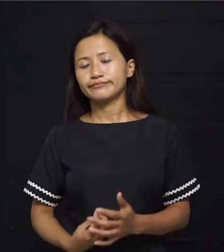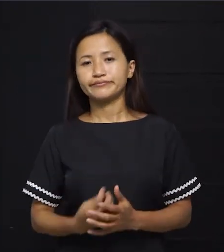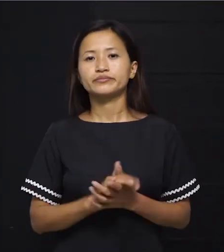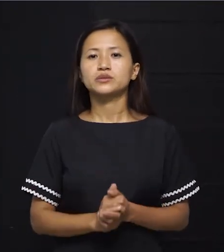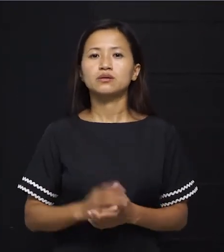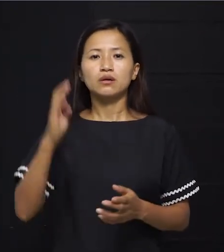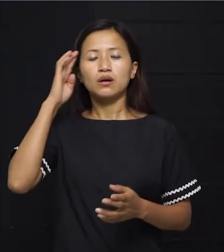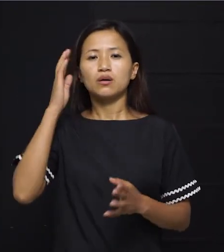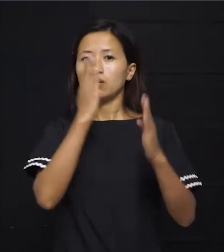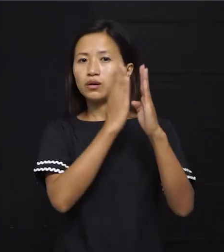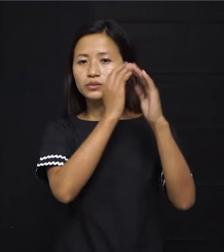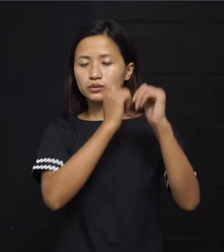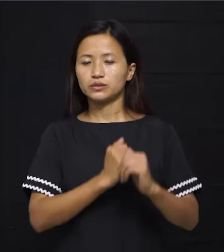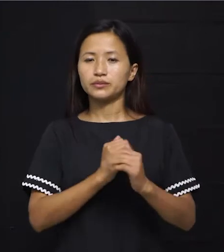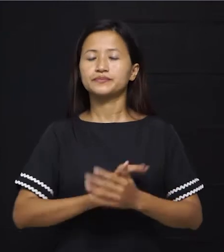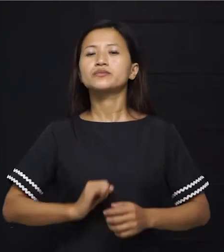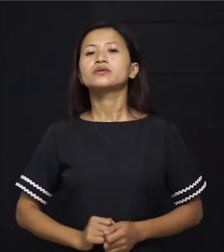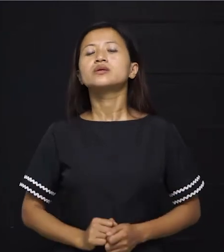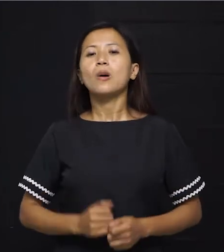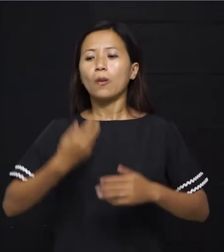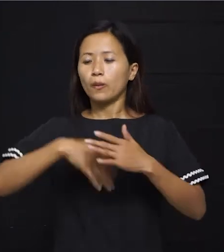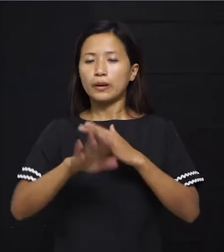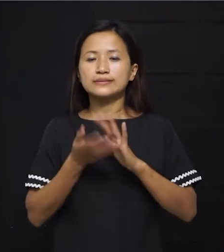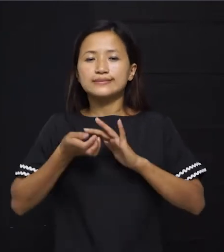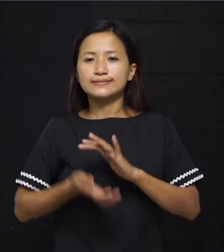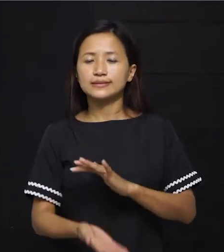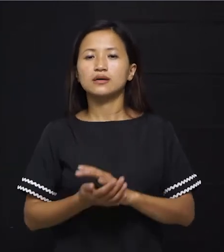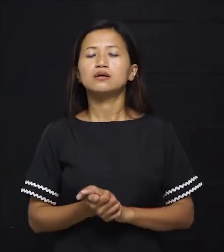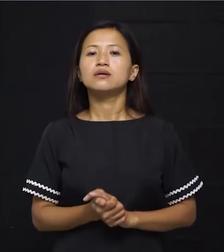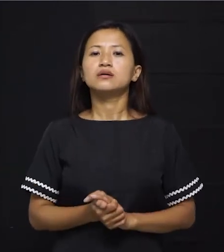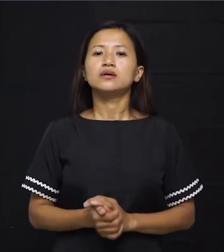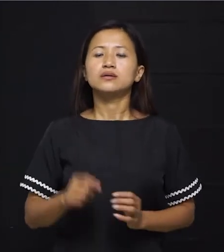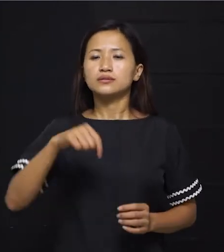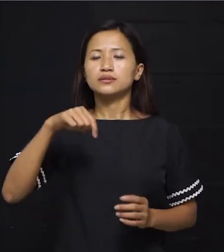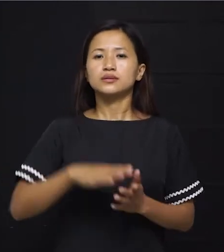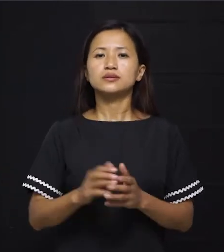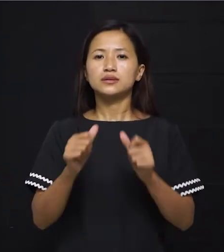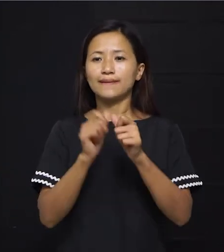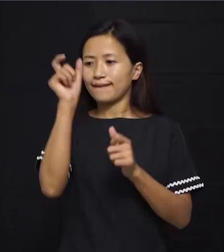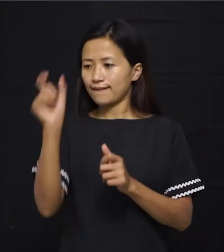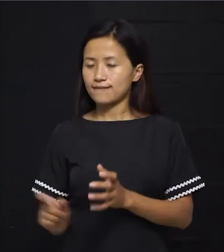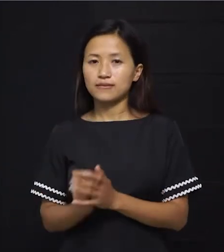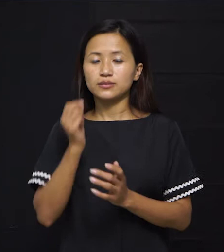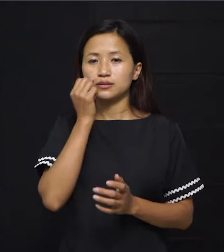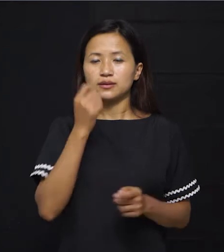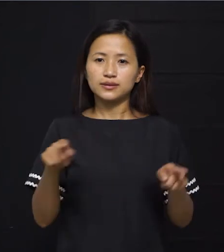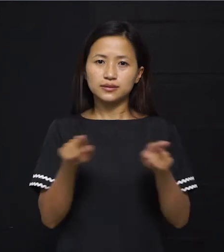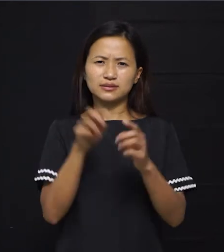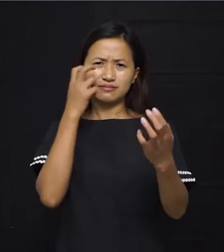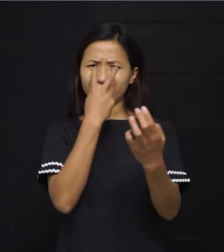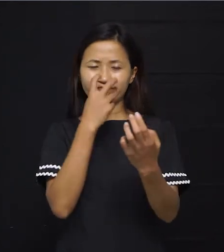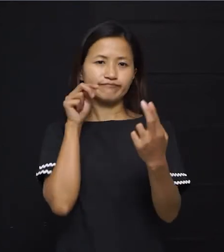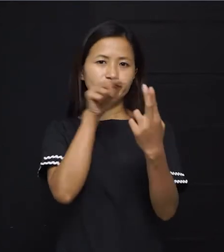His hopes went down because Juman began to consider this Algu as his enemy, okay?